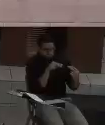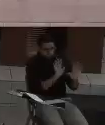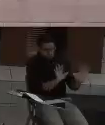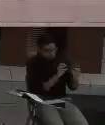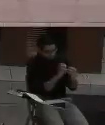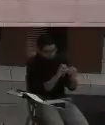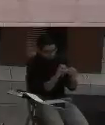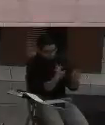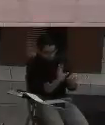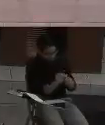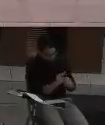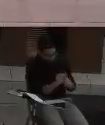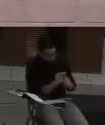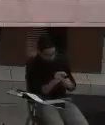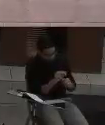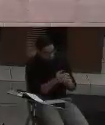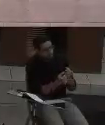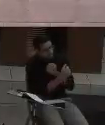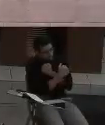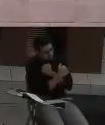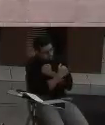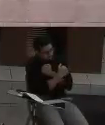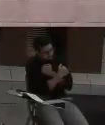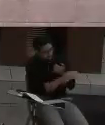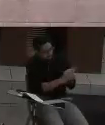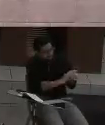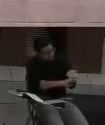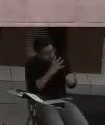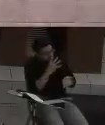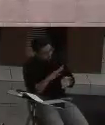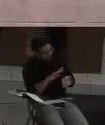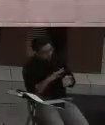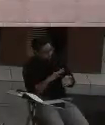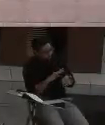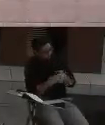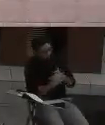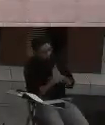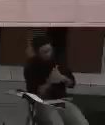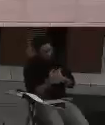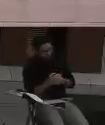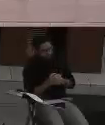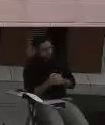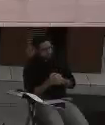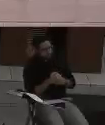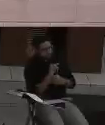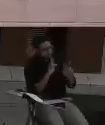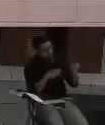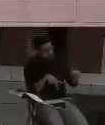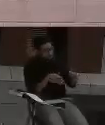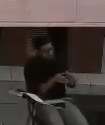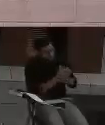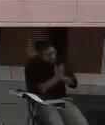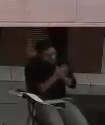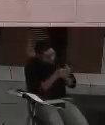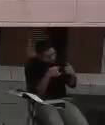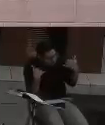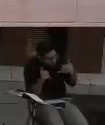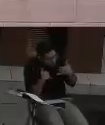give your cloak as well. If anyone conscripts you for military service and asks you to